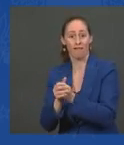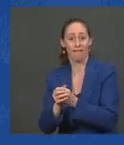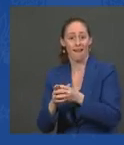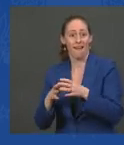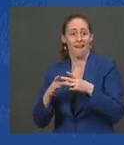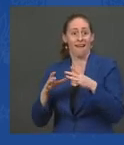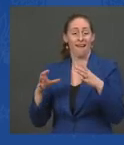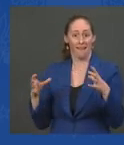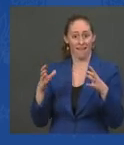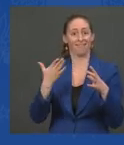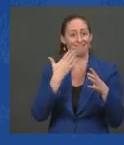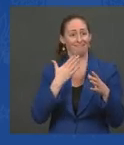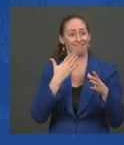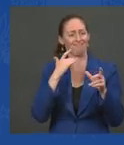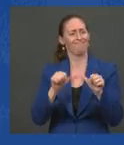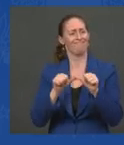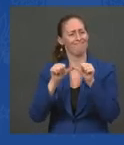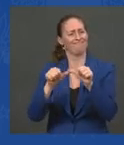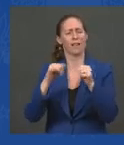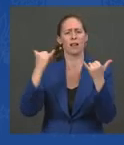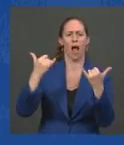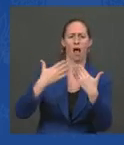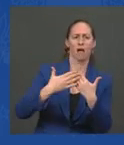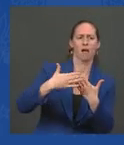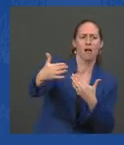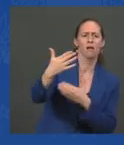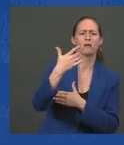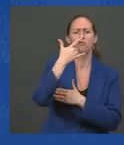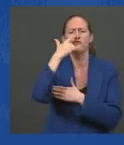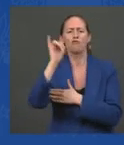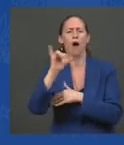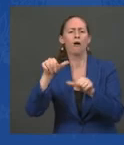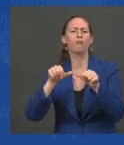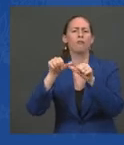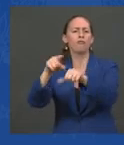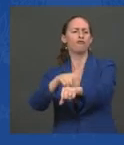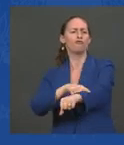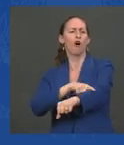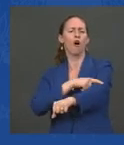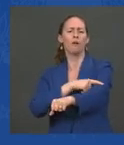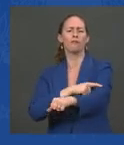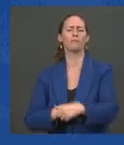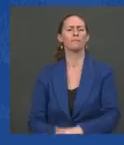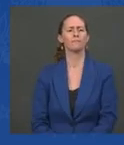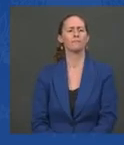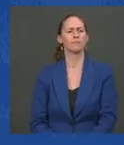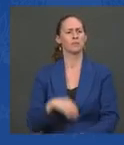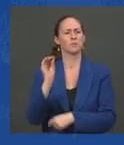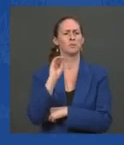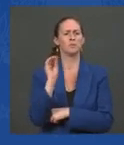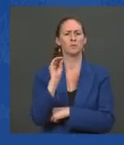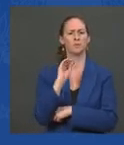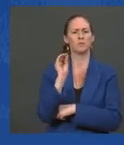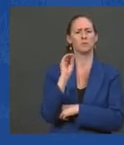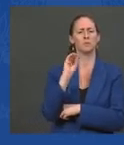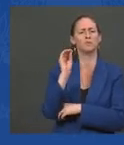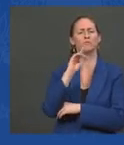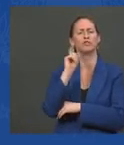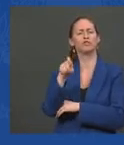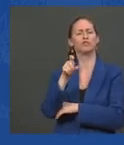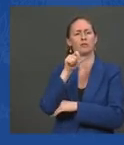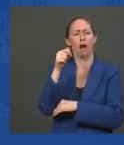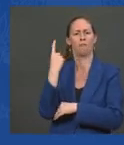on rebuilding it over the long run. No one should have to hold their breath as they cross